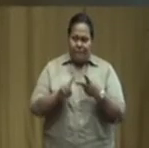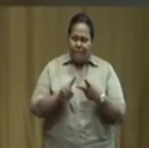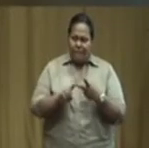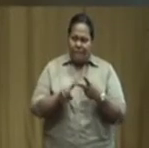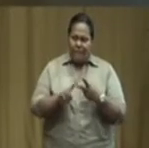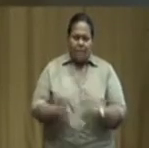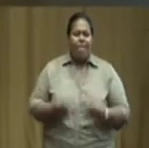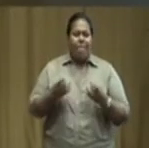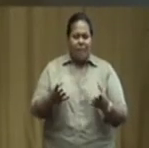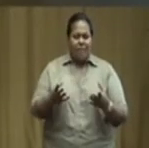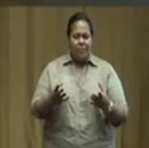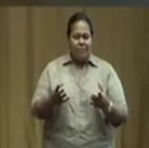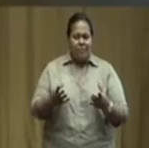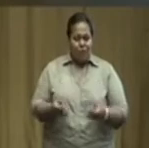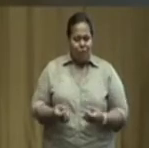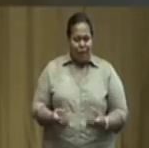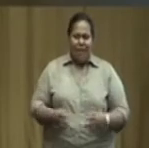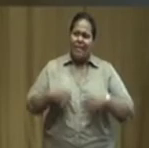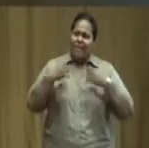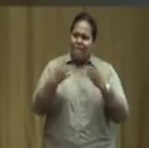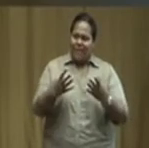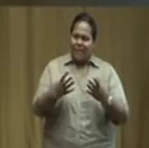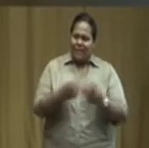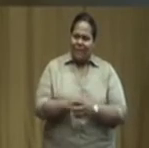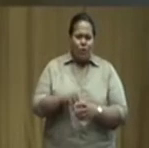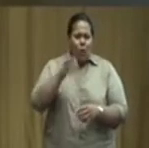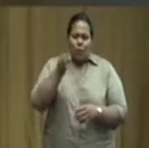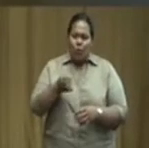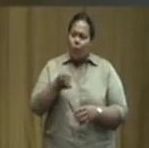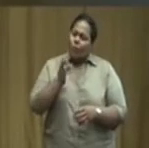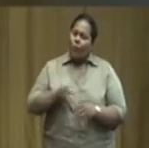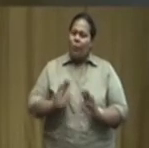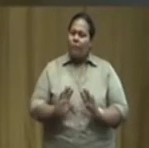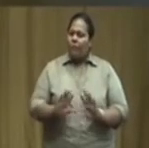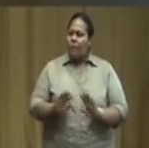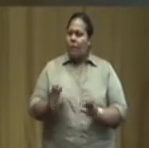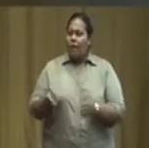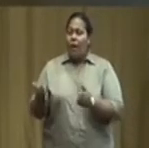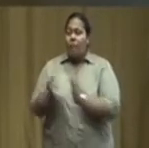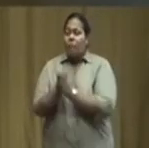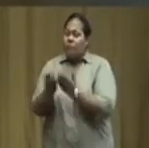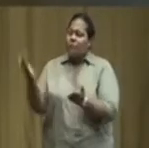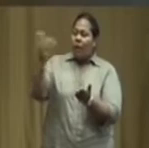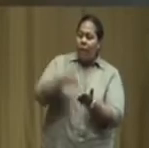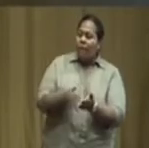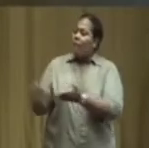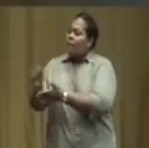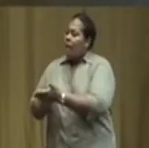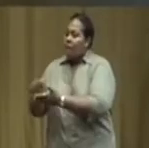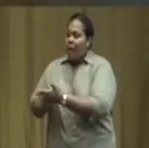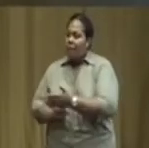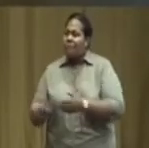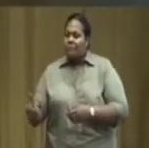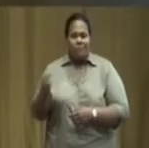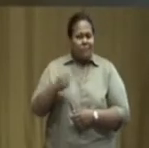available, so we don't have to wait months anymore for books to arrive in the book center or into the library. And it's